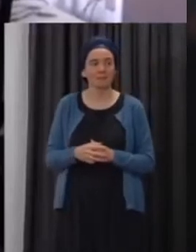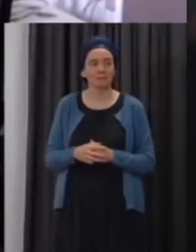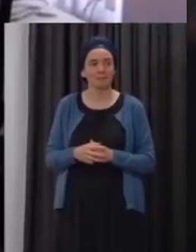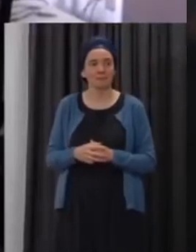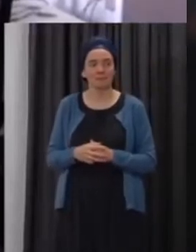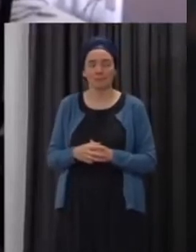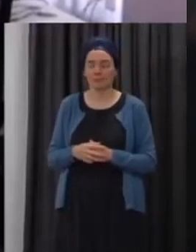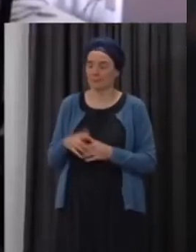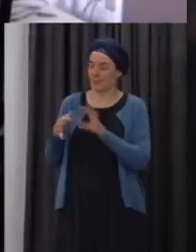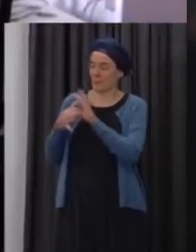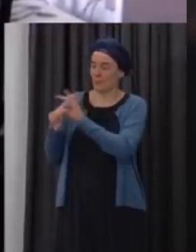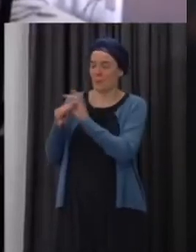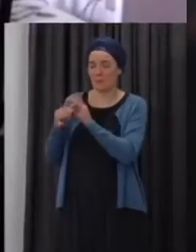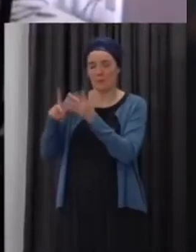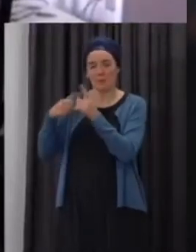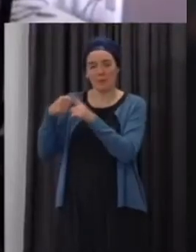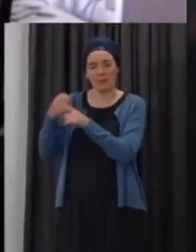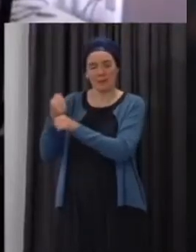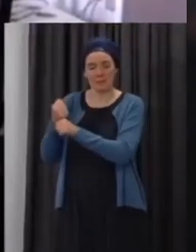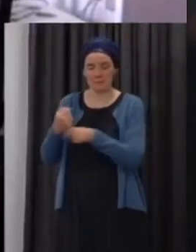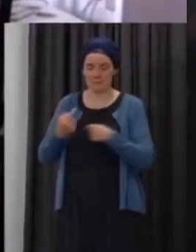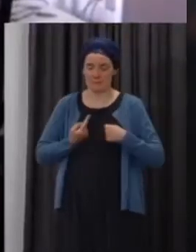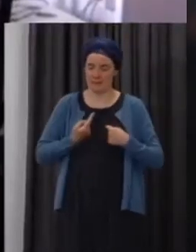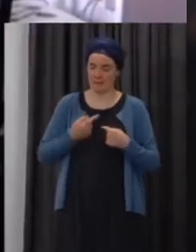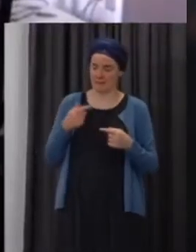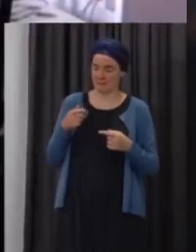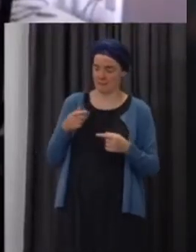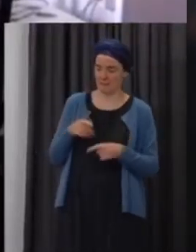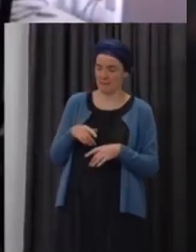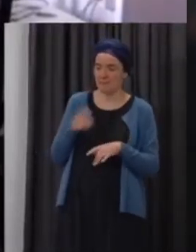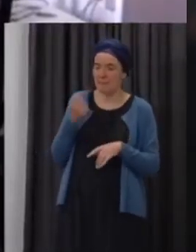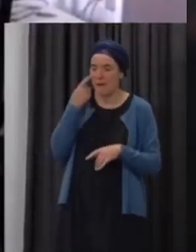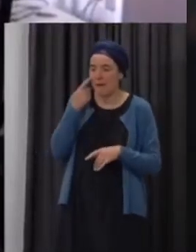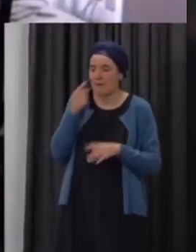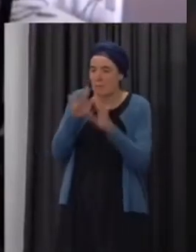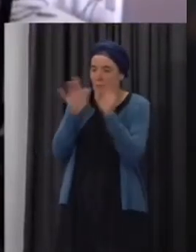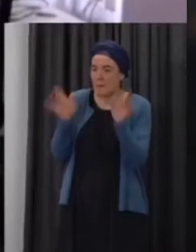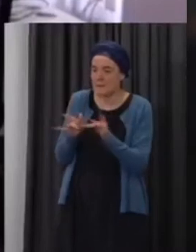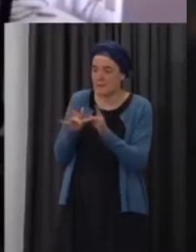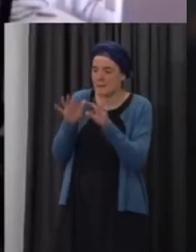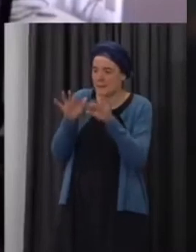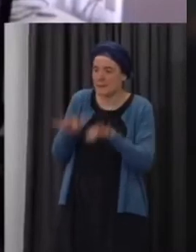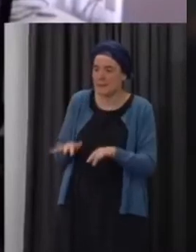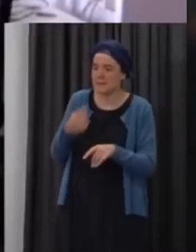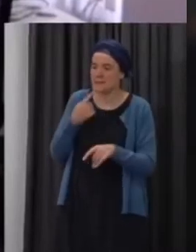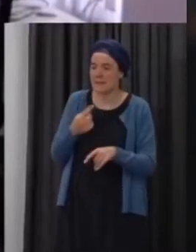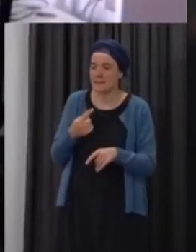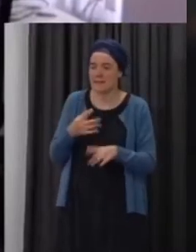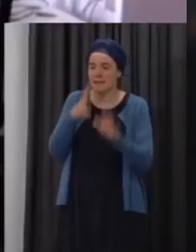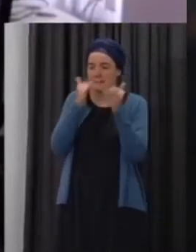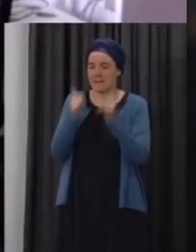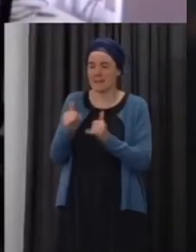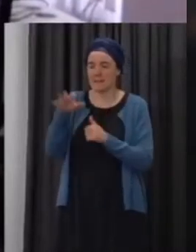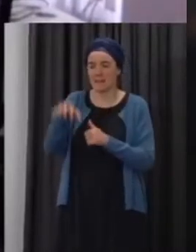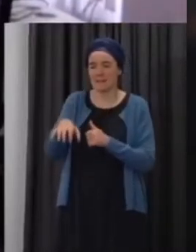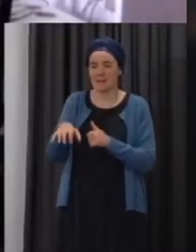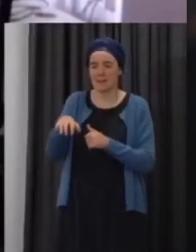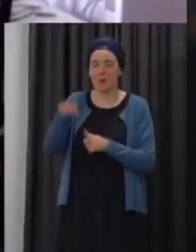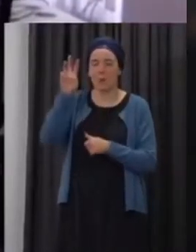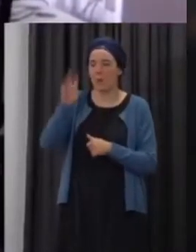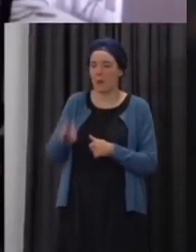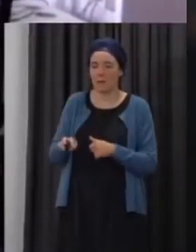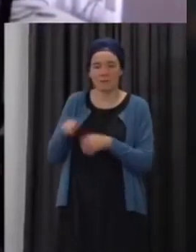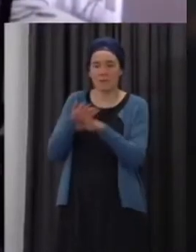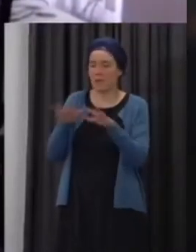some teething problems. I'm on the website now and it says test sites in Wales not available and request a home kit also